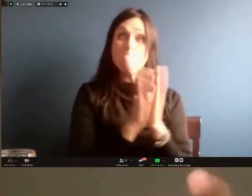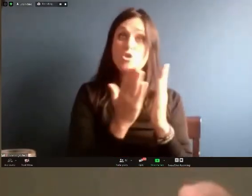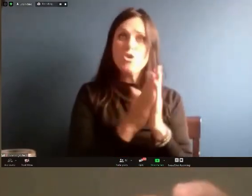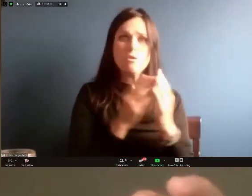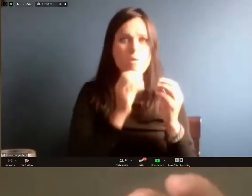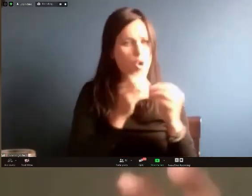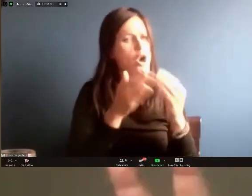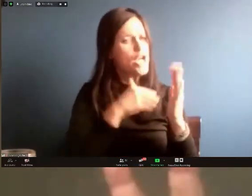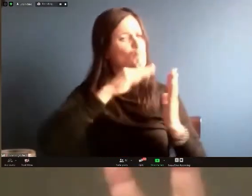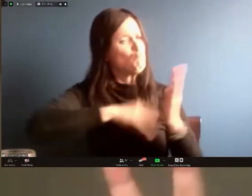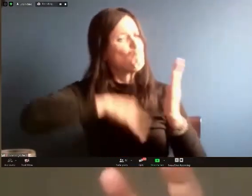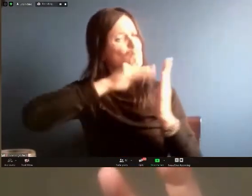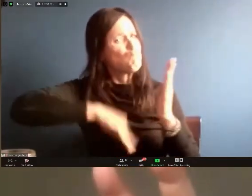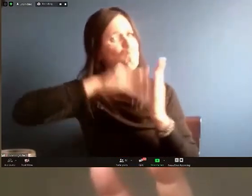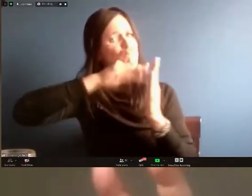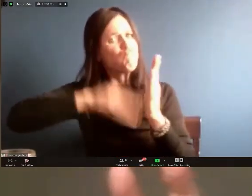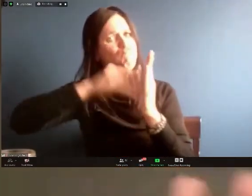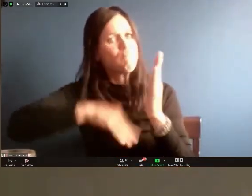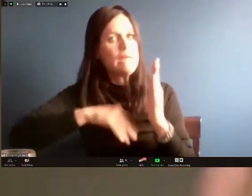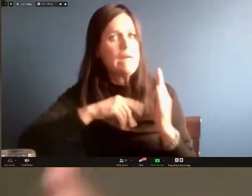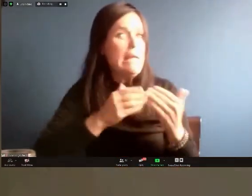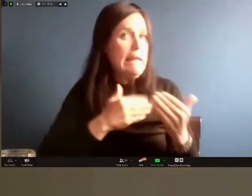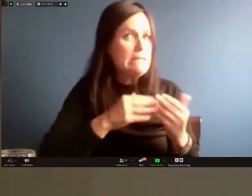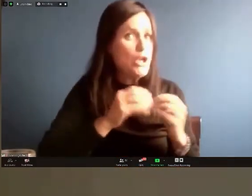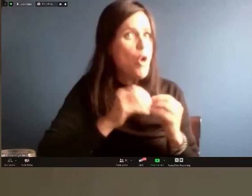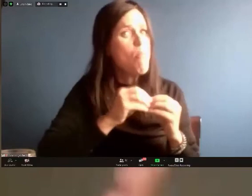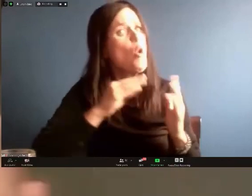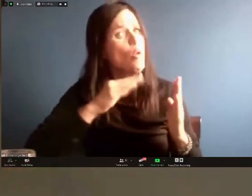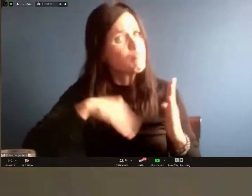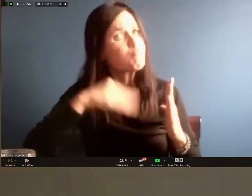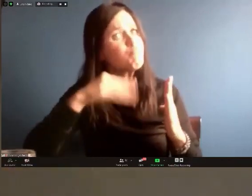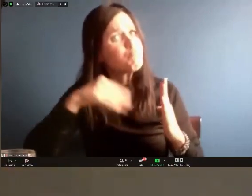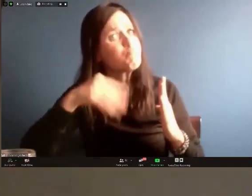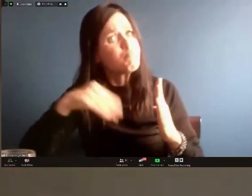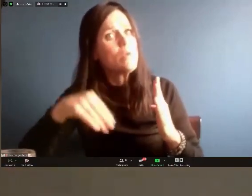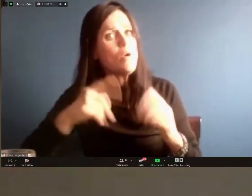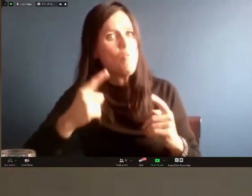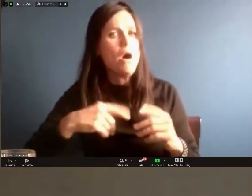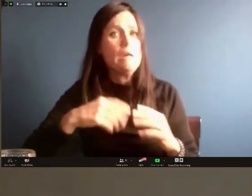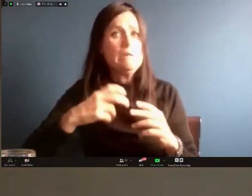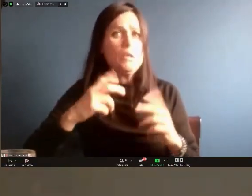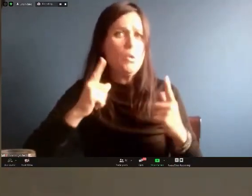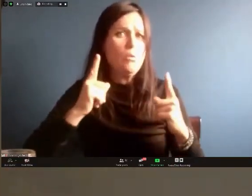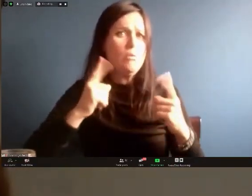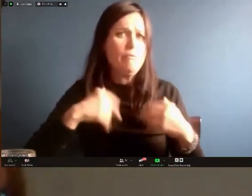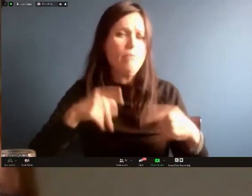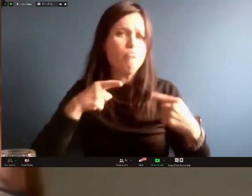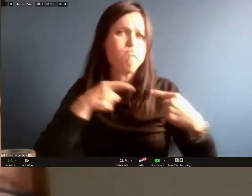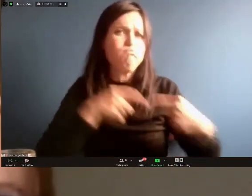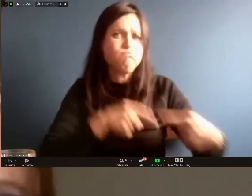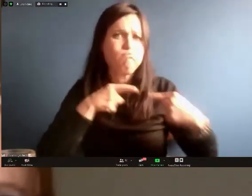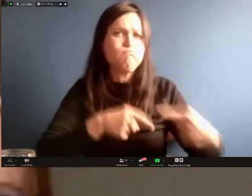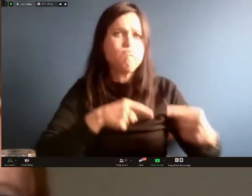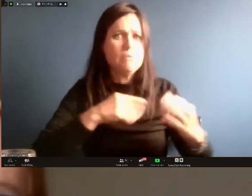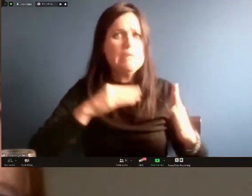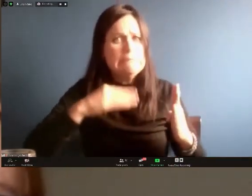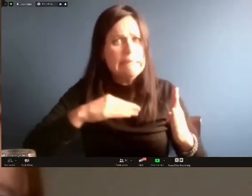easier, and I don't mean easy, and then one feels exceptionally hard. So.